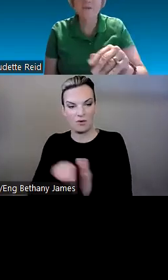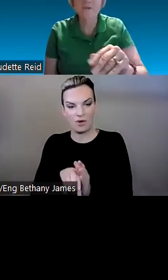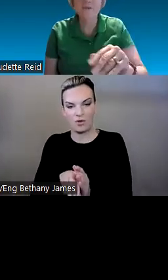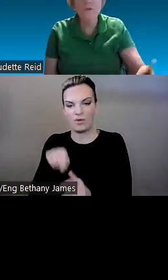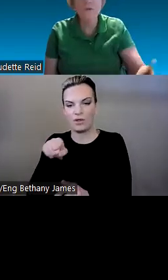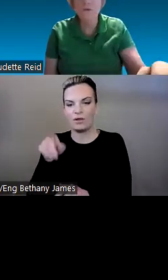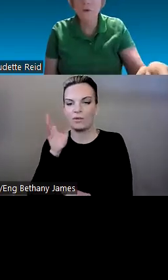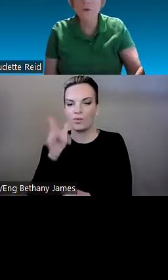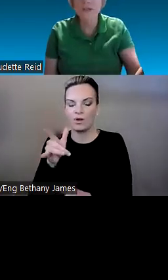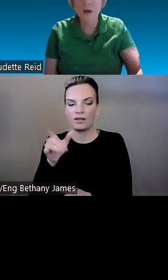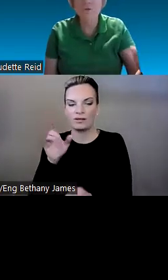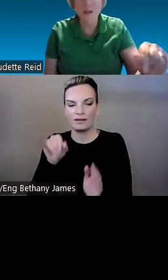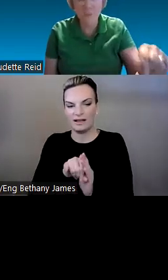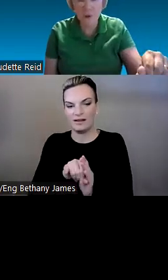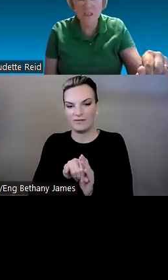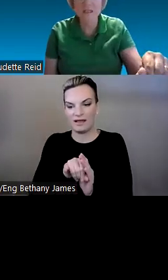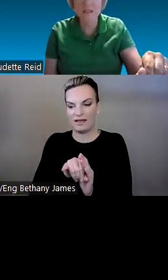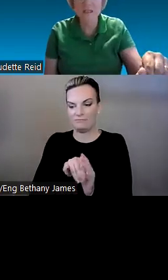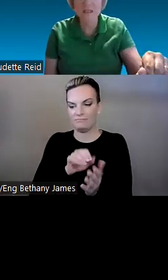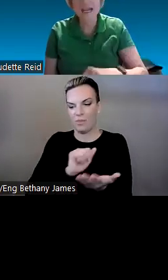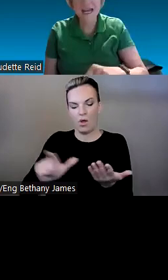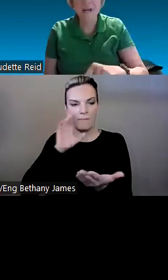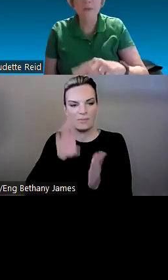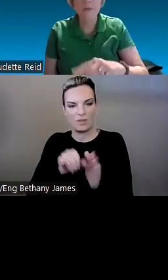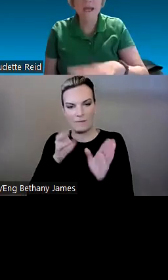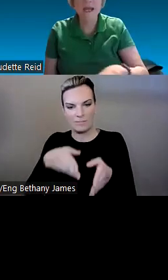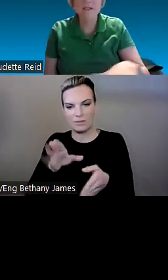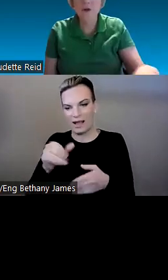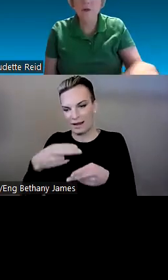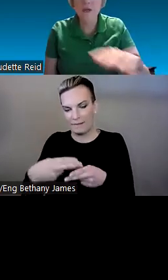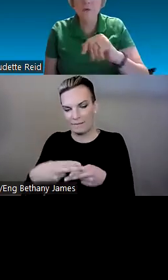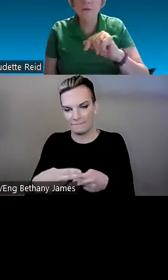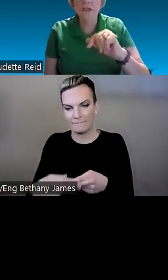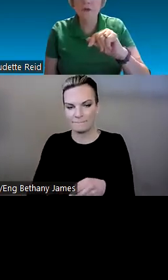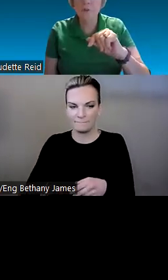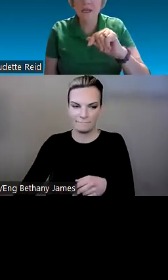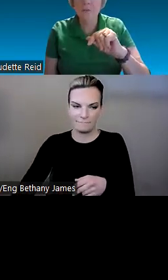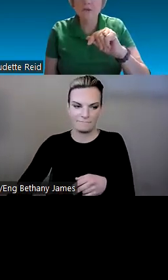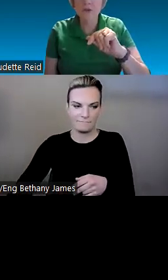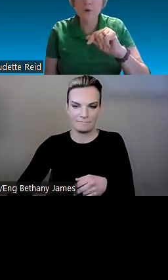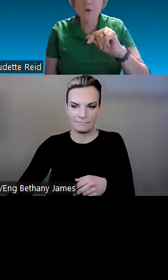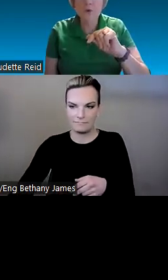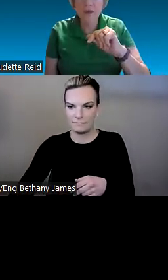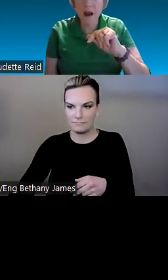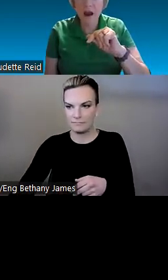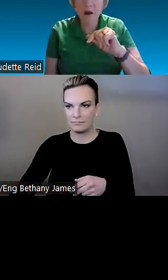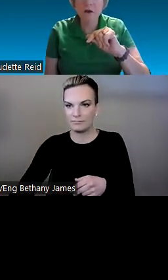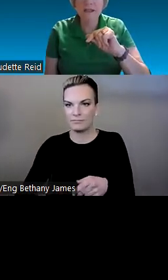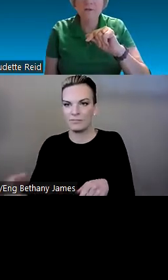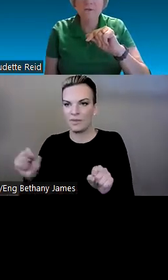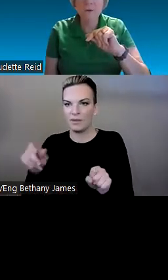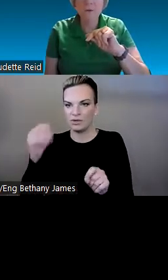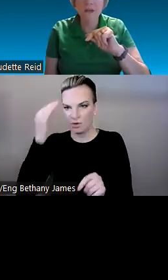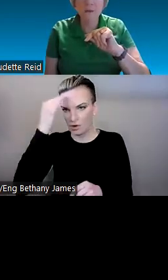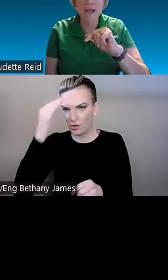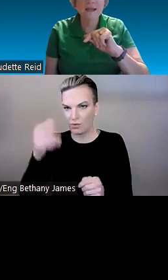identify all of the photos of that person by name. And so you'll be able to know who they are in